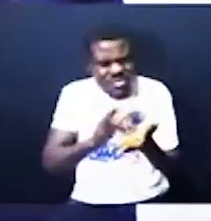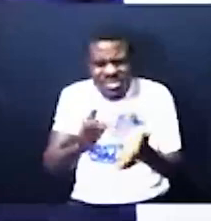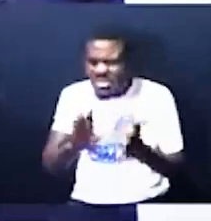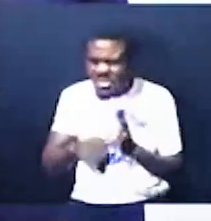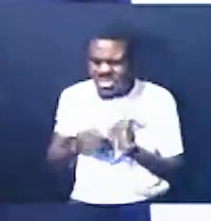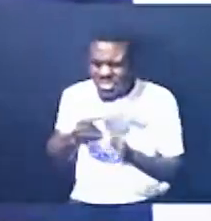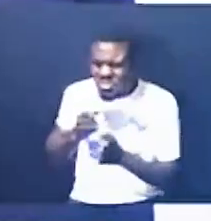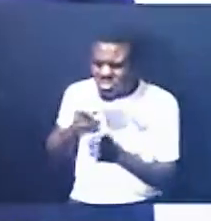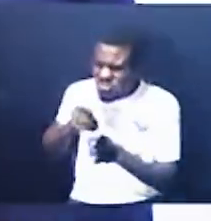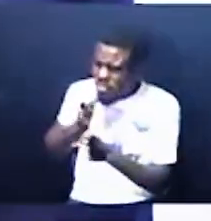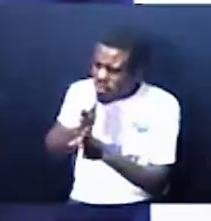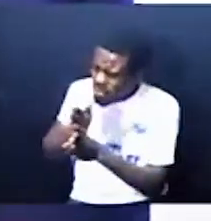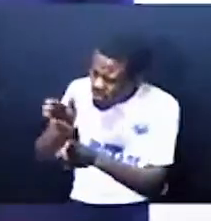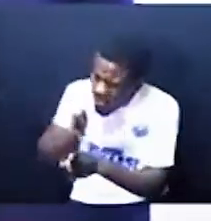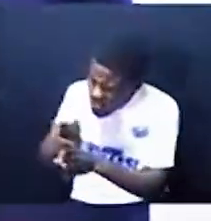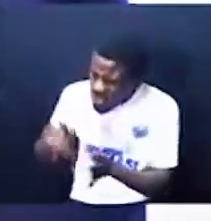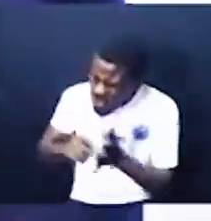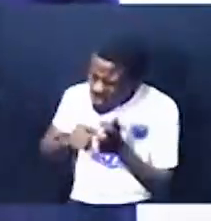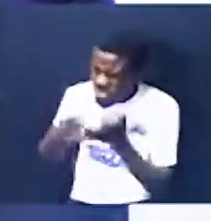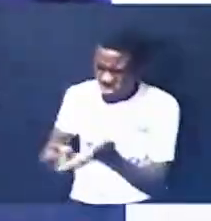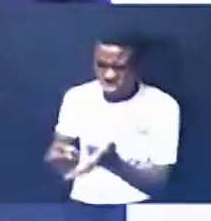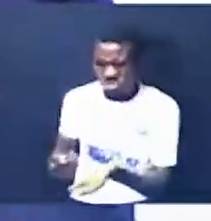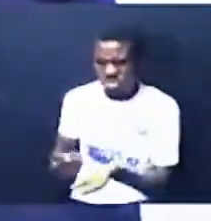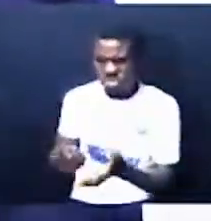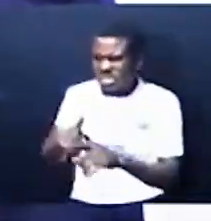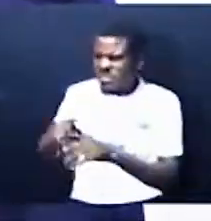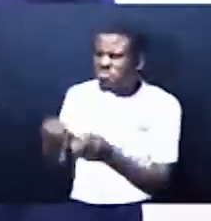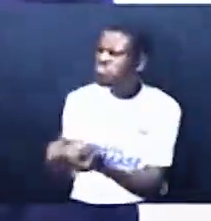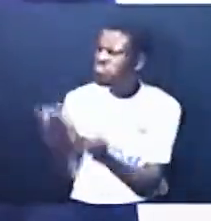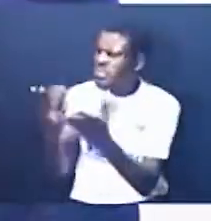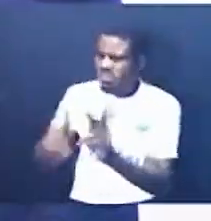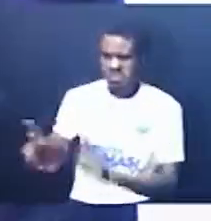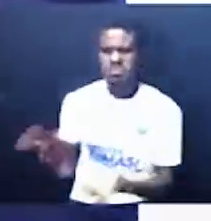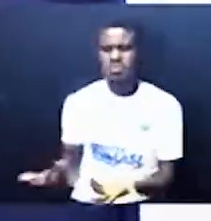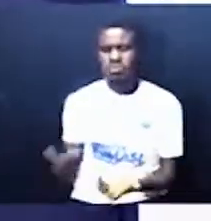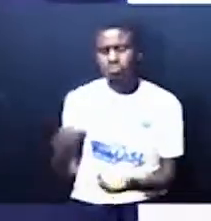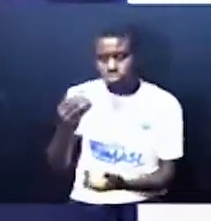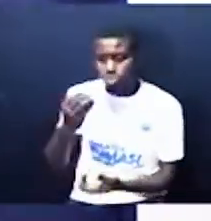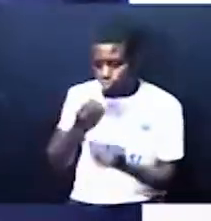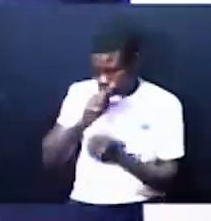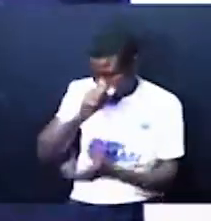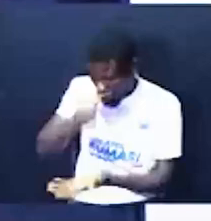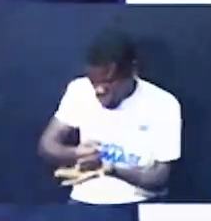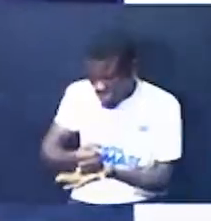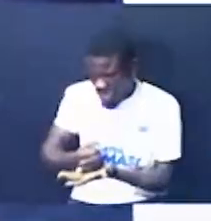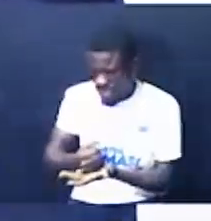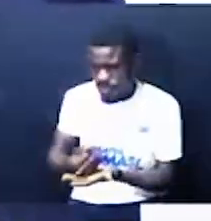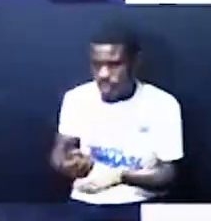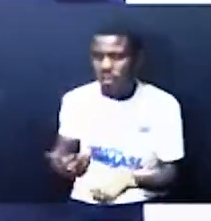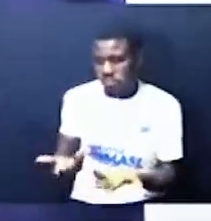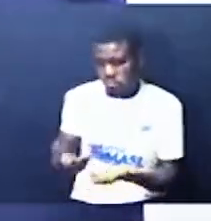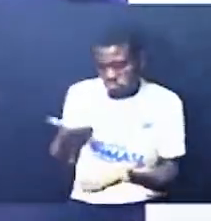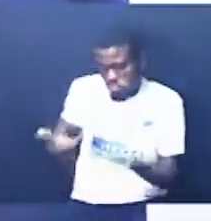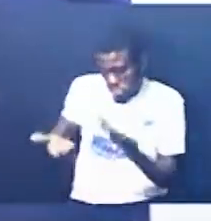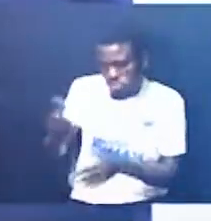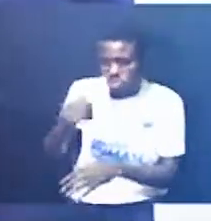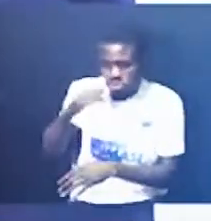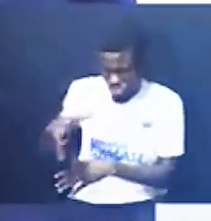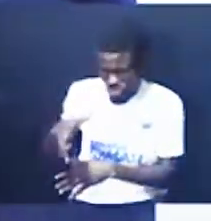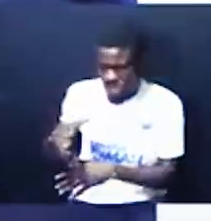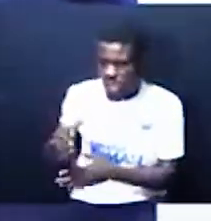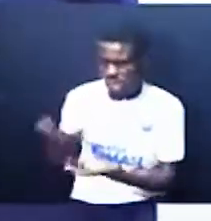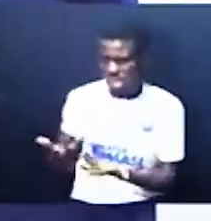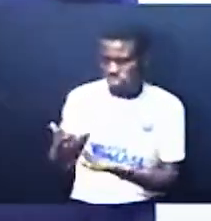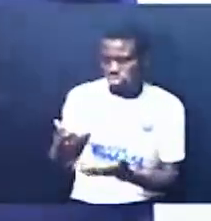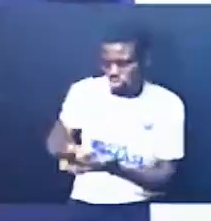you to many people. And I'm sure this woman might have been a virtuous woman, a wealthy person. And the Bible says that she suffered